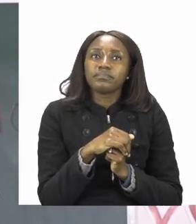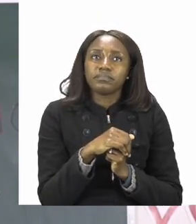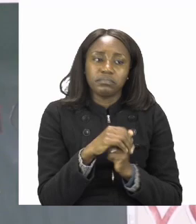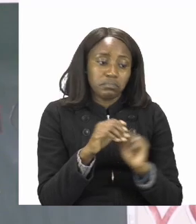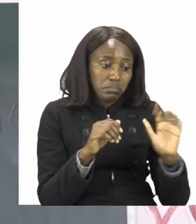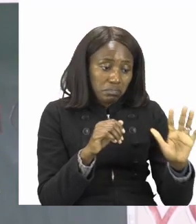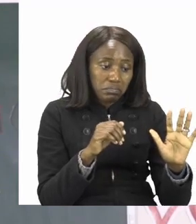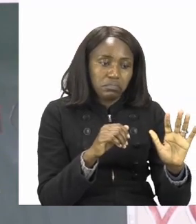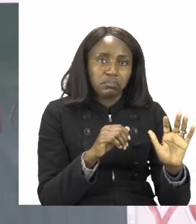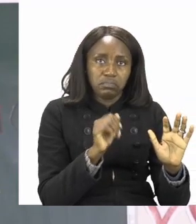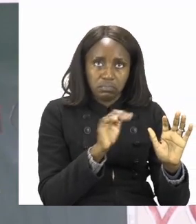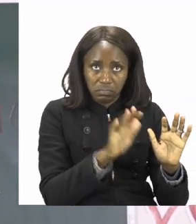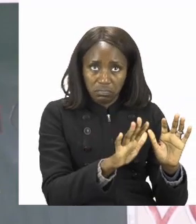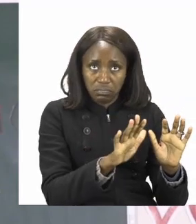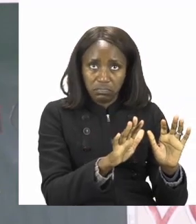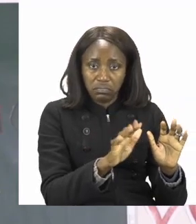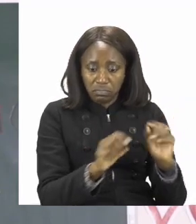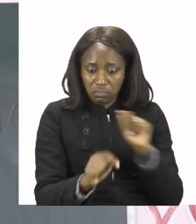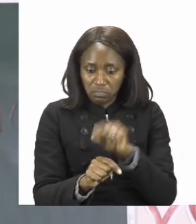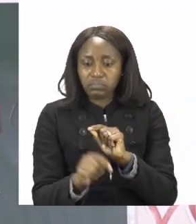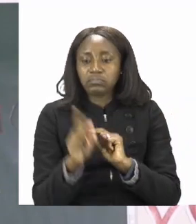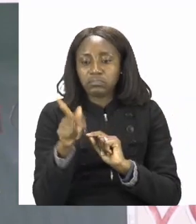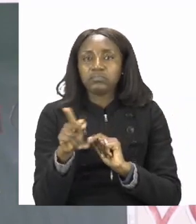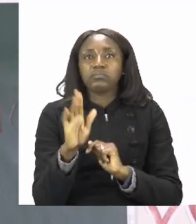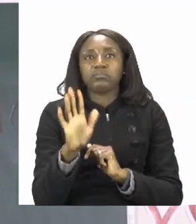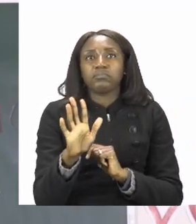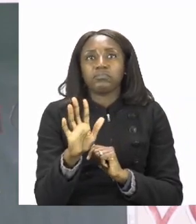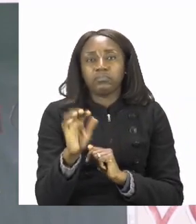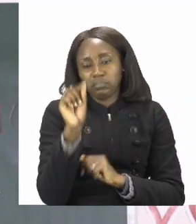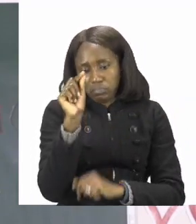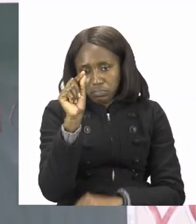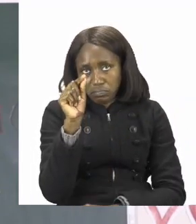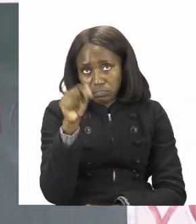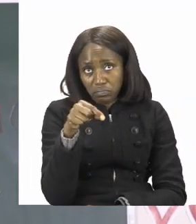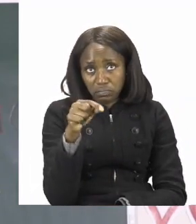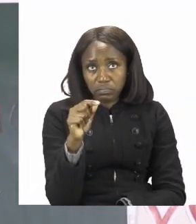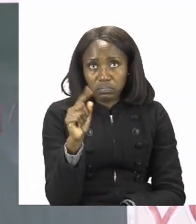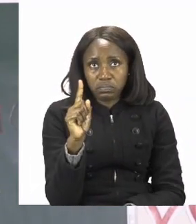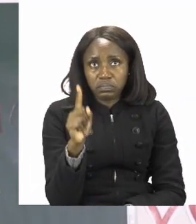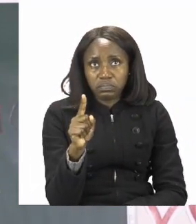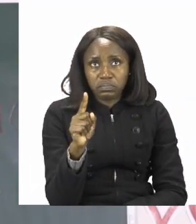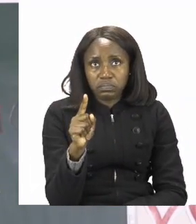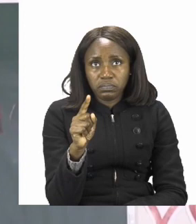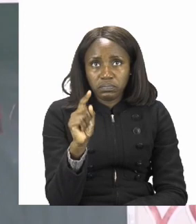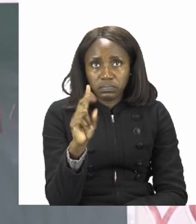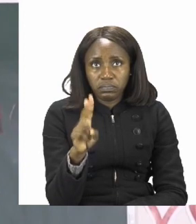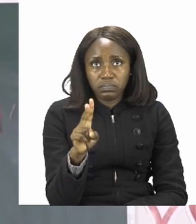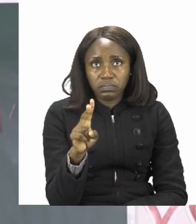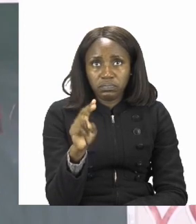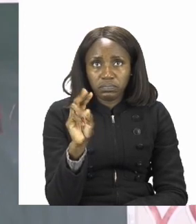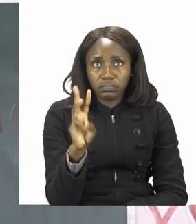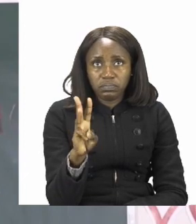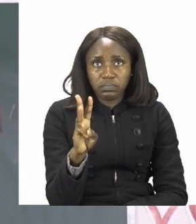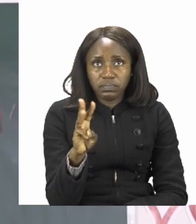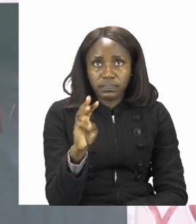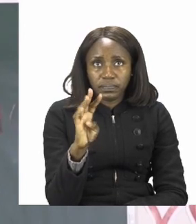here already, another 5 here. So let's continue and draw another